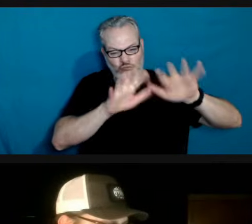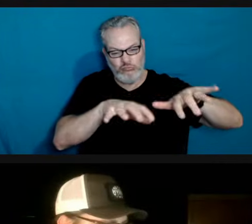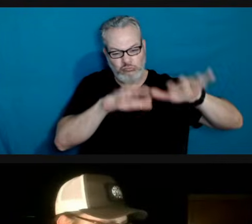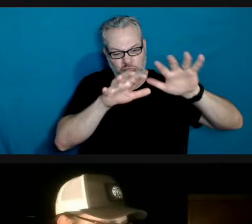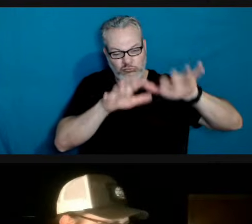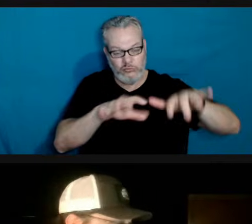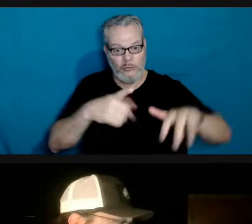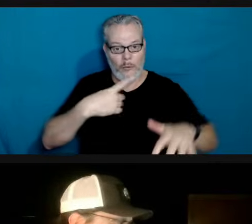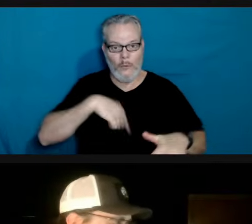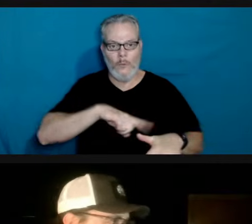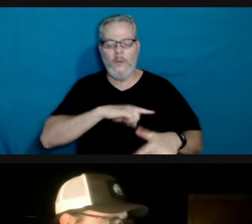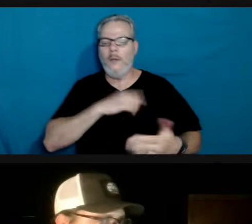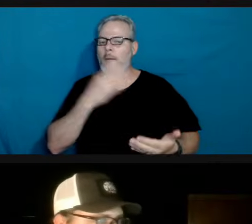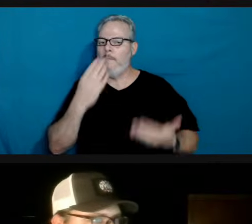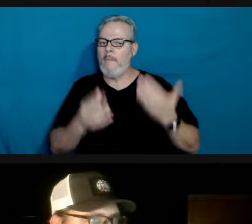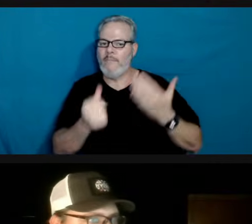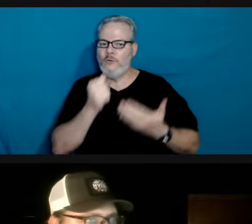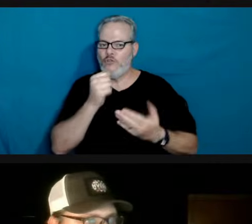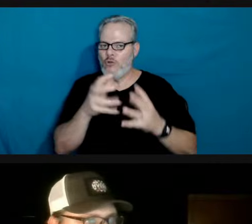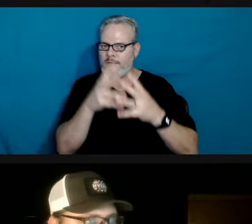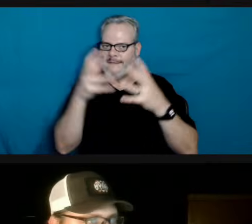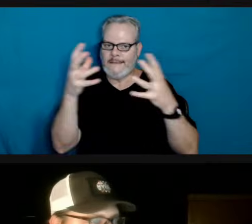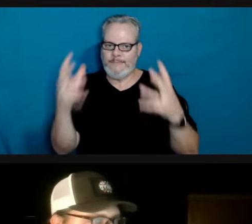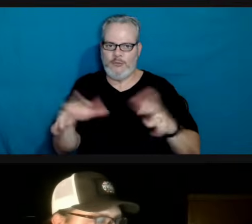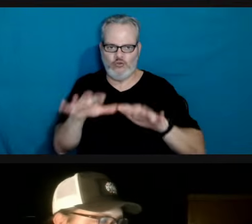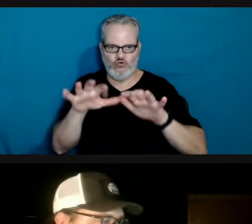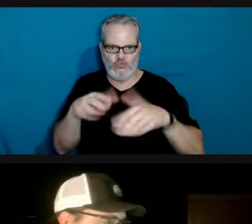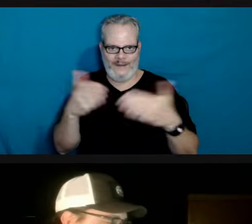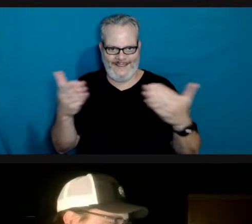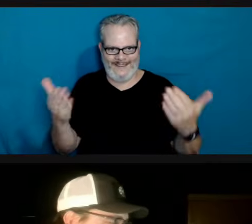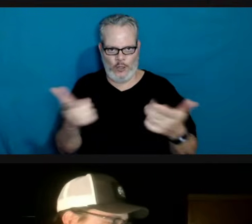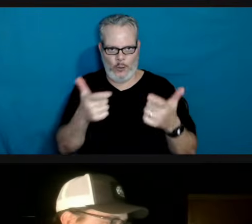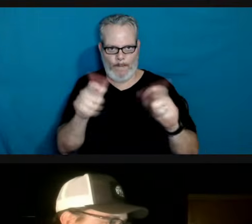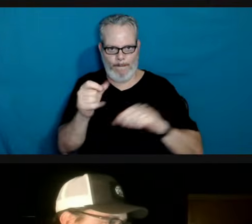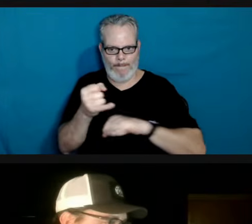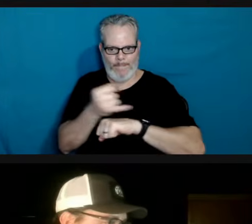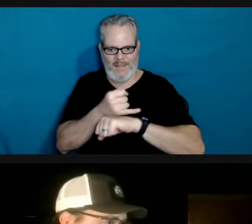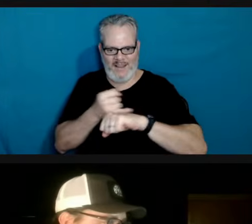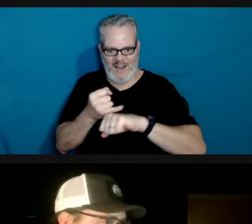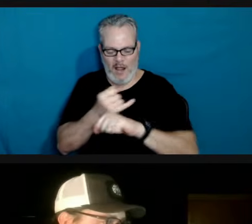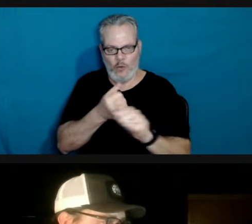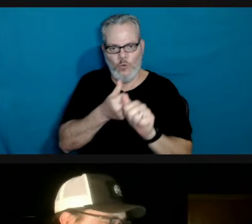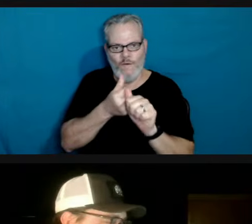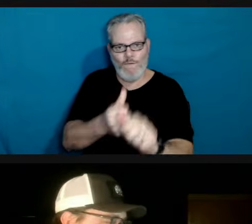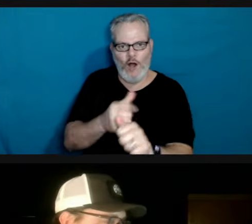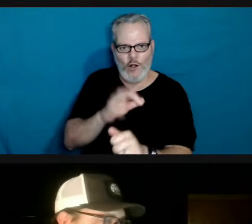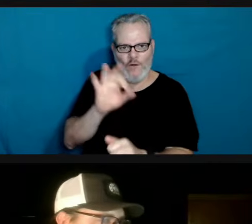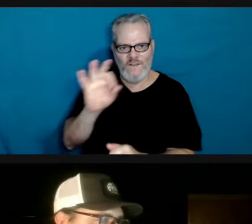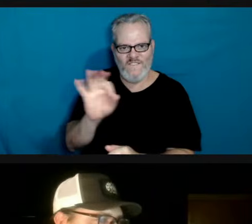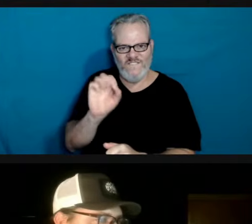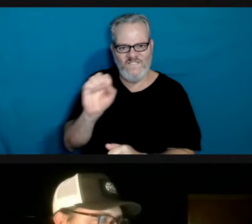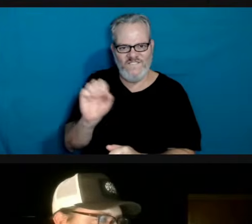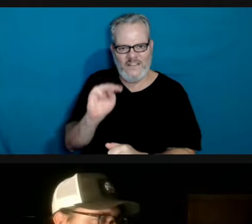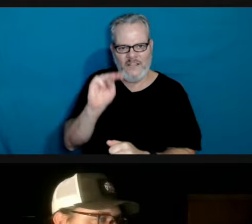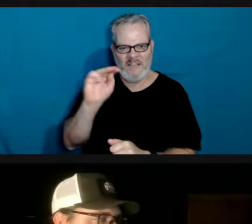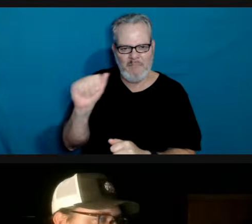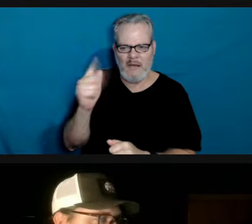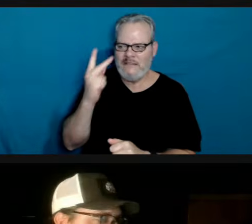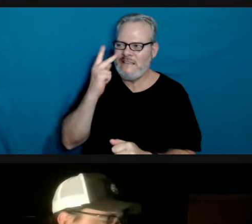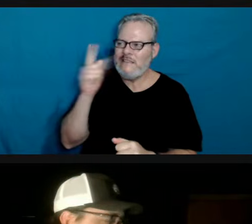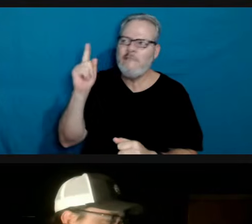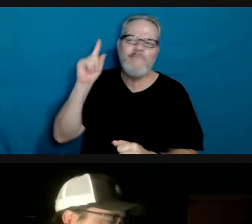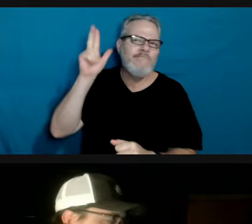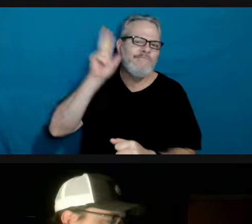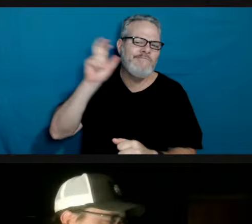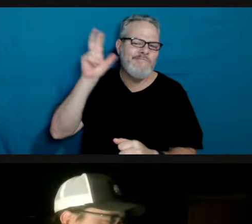this is what is the Emergency Management Agency for Hawaii is putting out right now.